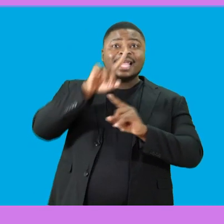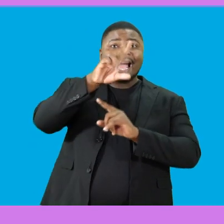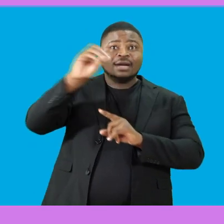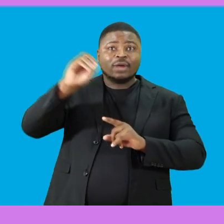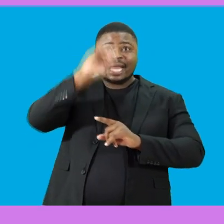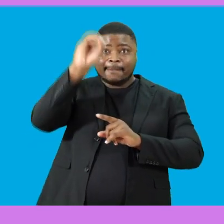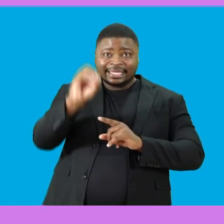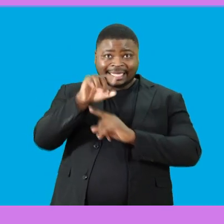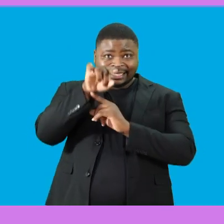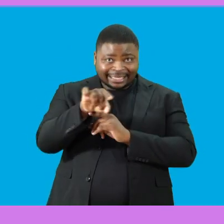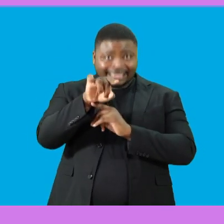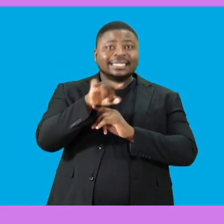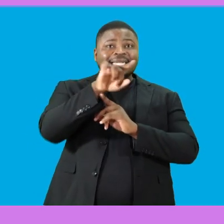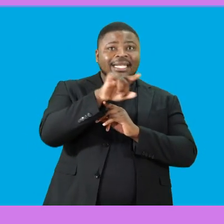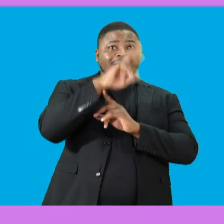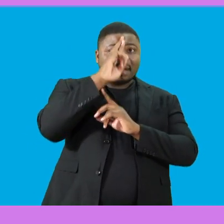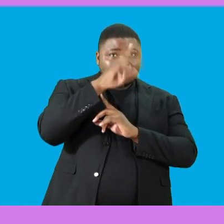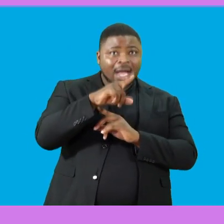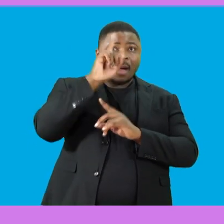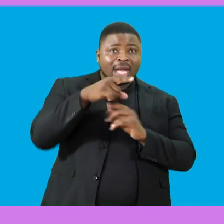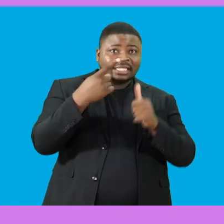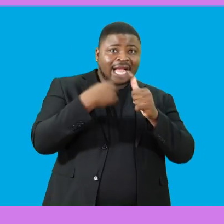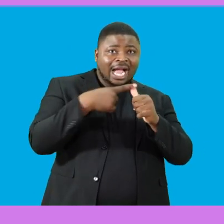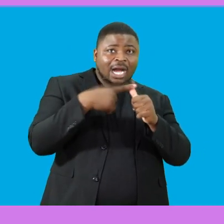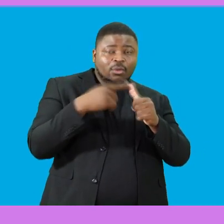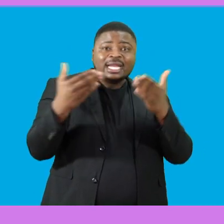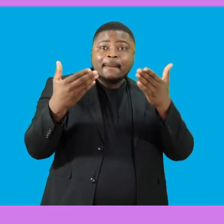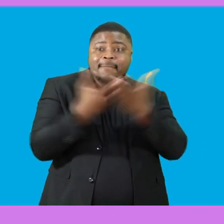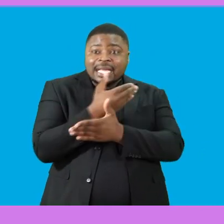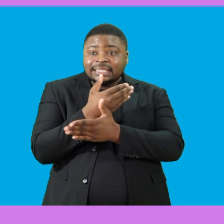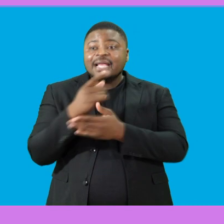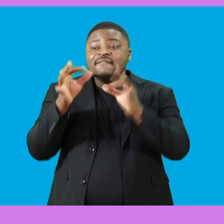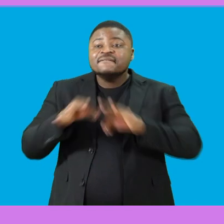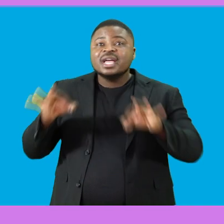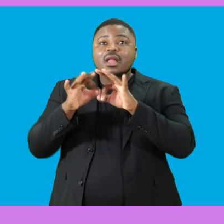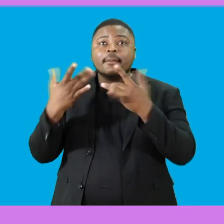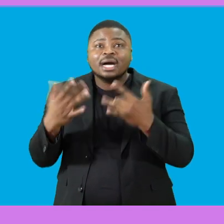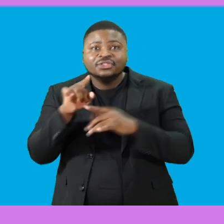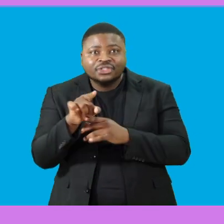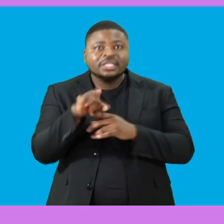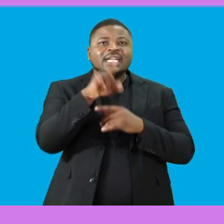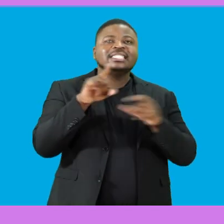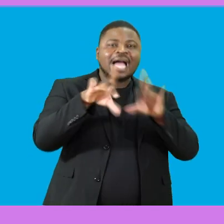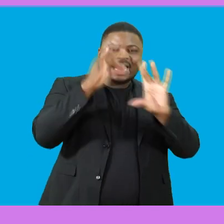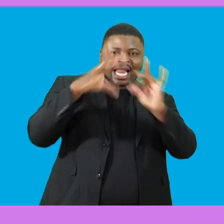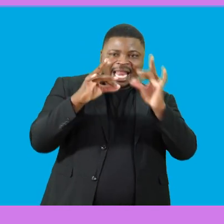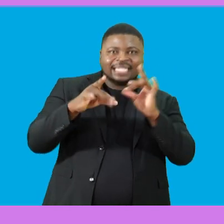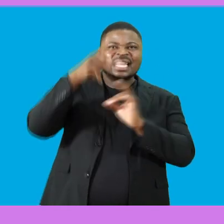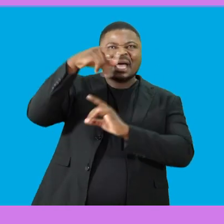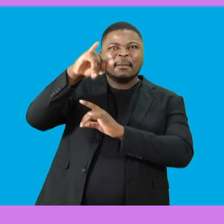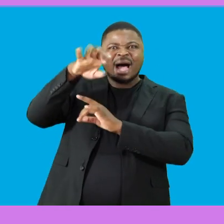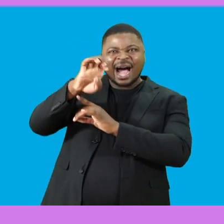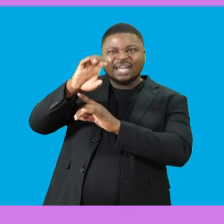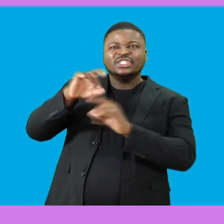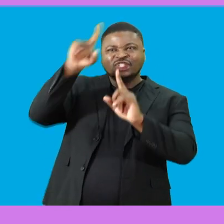100%, calculate missing values on a pie chart, analyze a pie chart, identify variables, plot and analyze a line